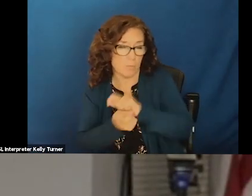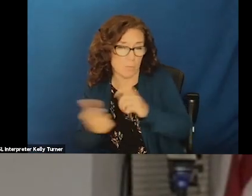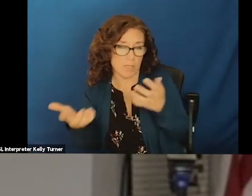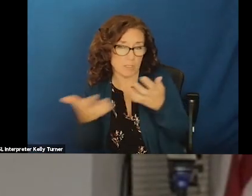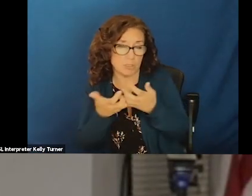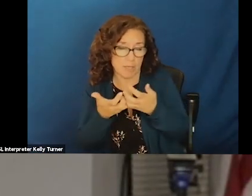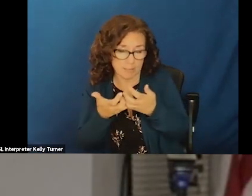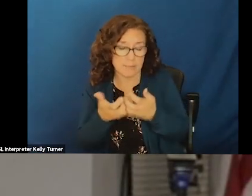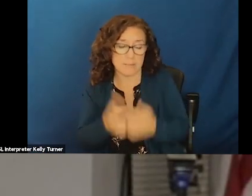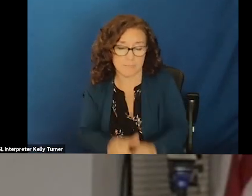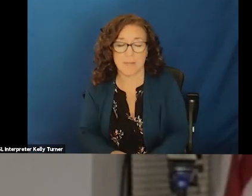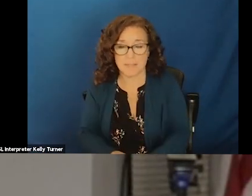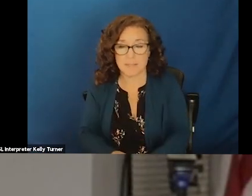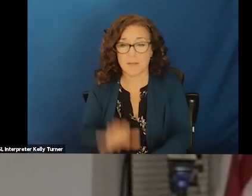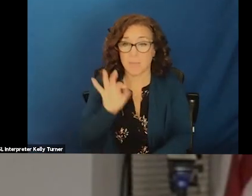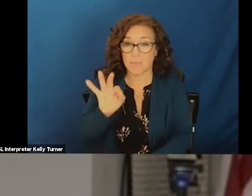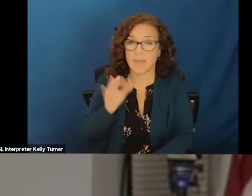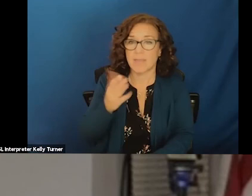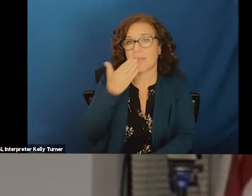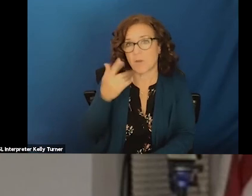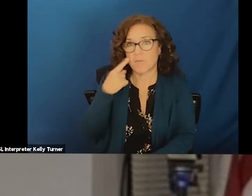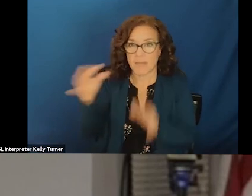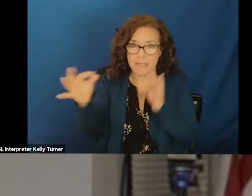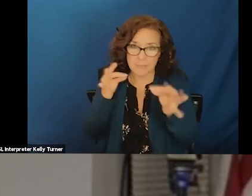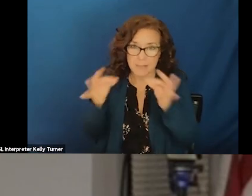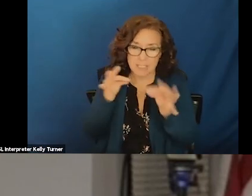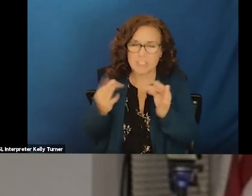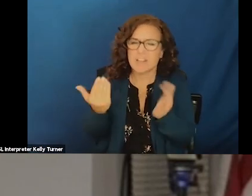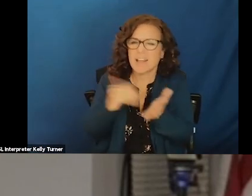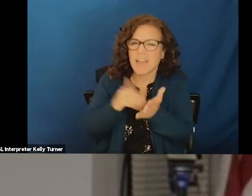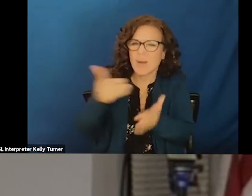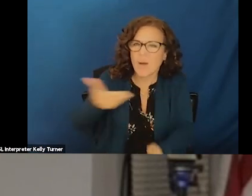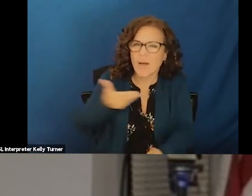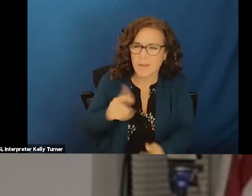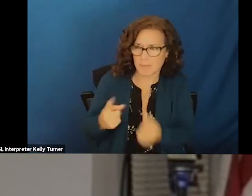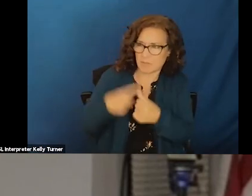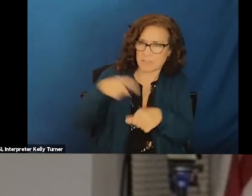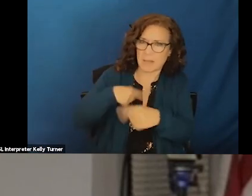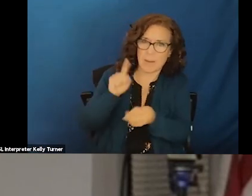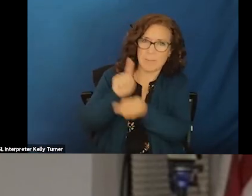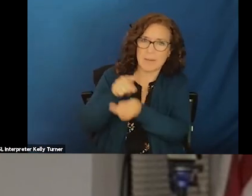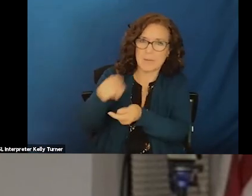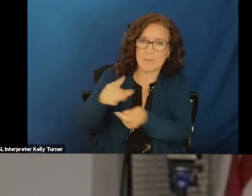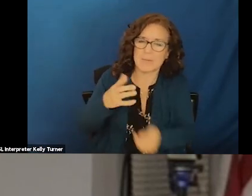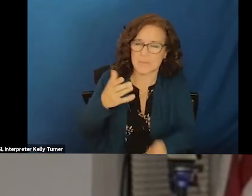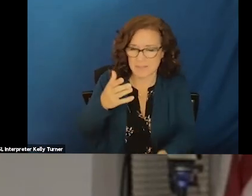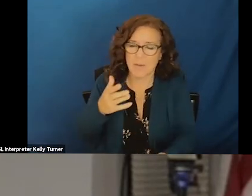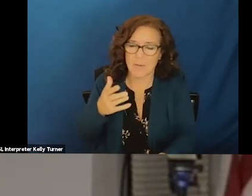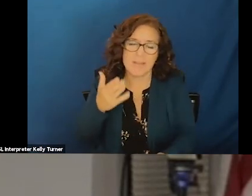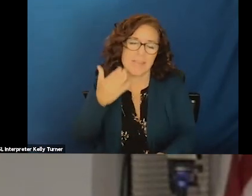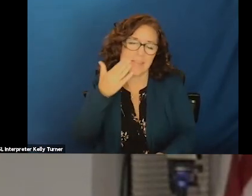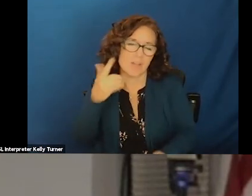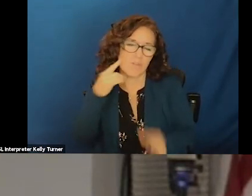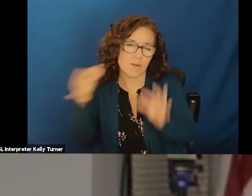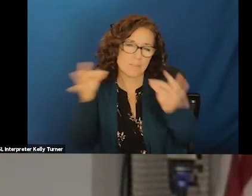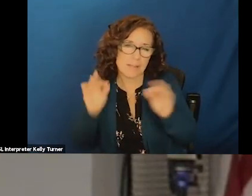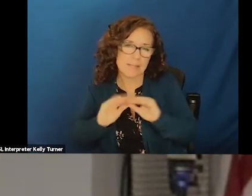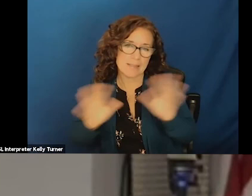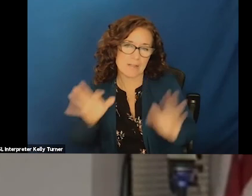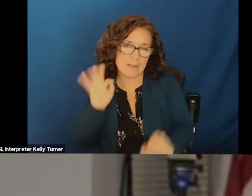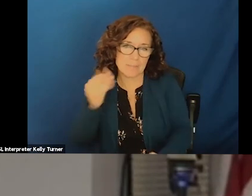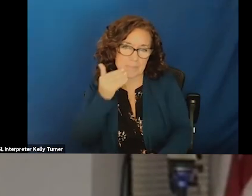say welcome because it's the first time I'm seeing you. So thank you for that. And I look forward to us continuing to go down this road so that we're real clear where we're going with this.